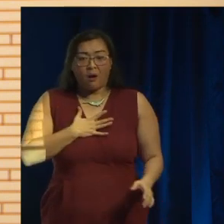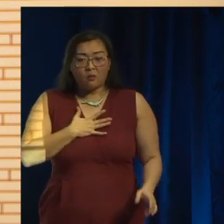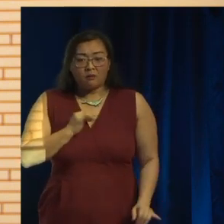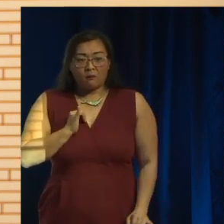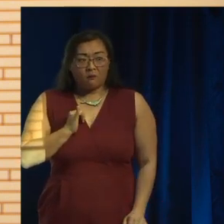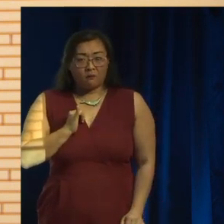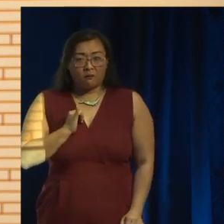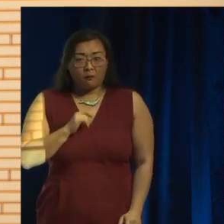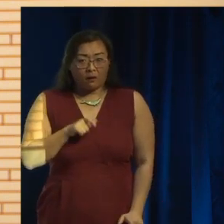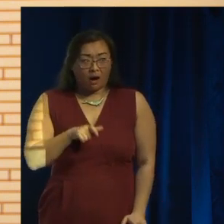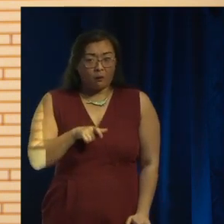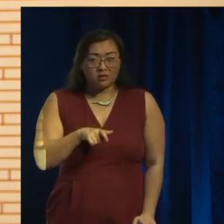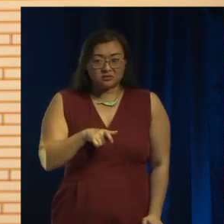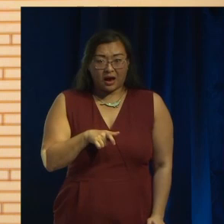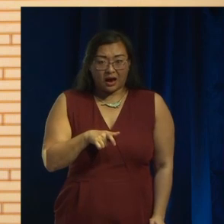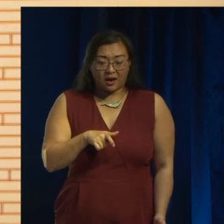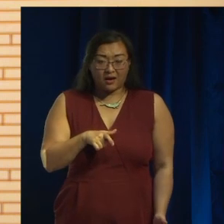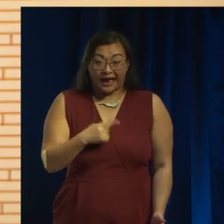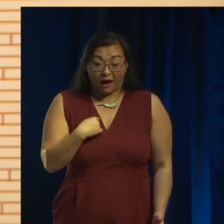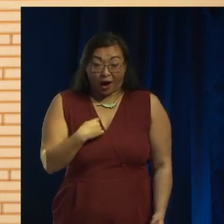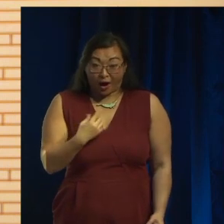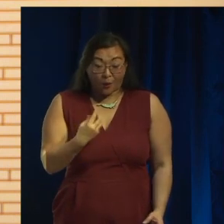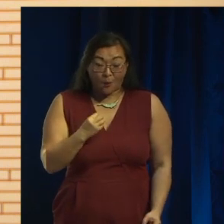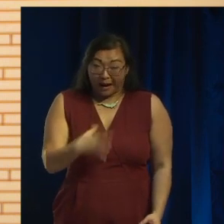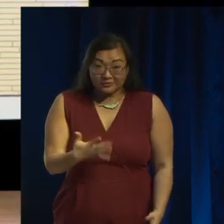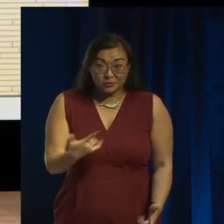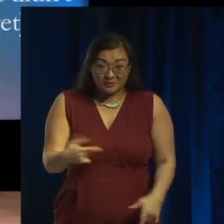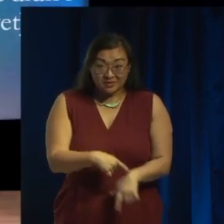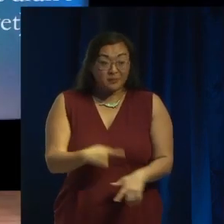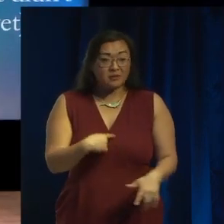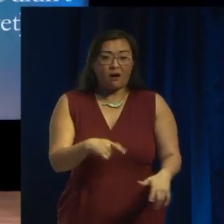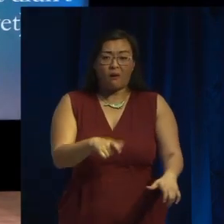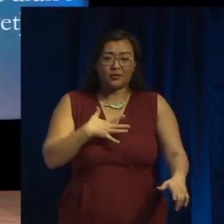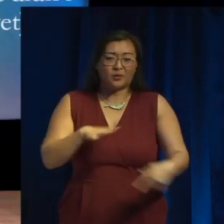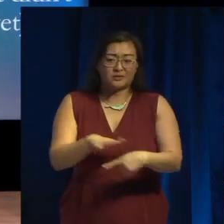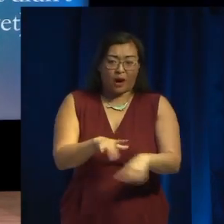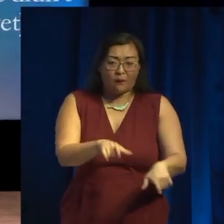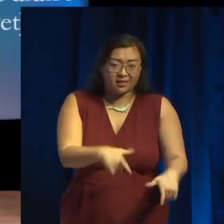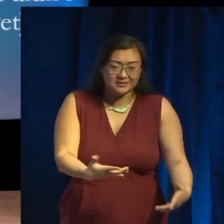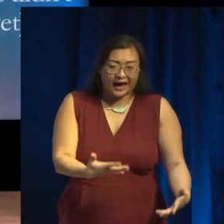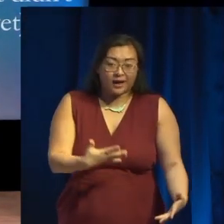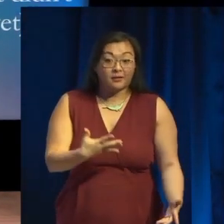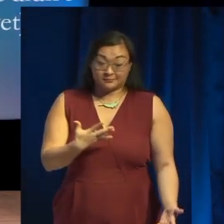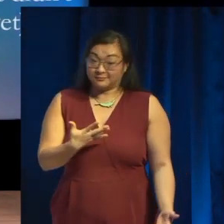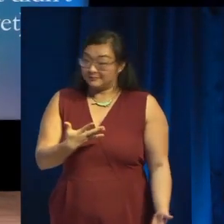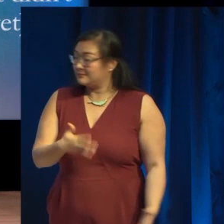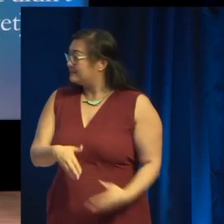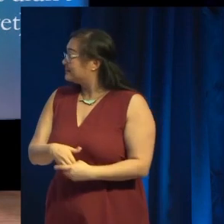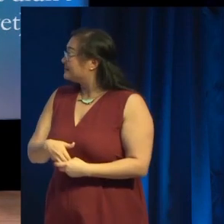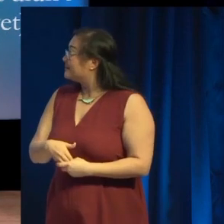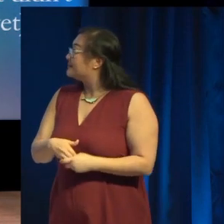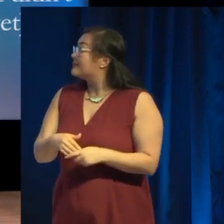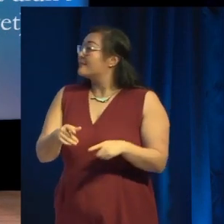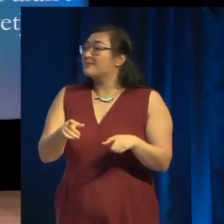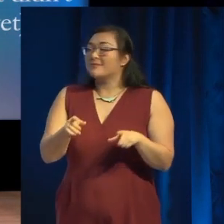And yeah, this is just an example. I have a first-hand experience with this too.